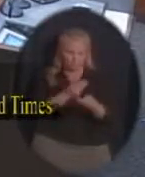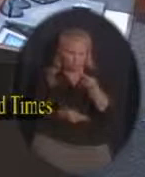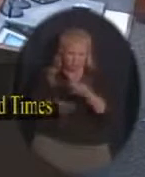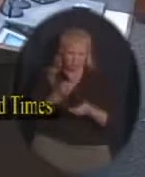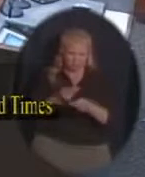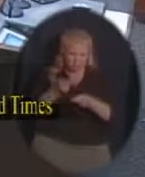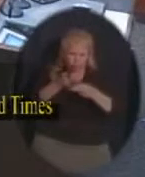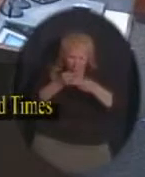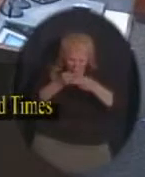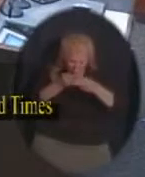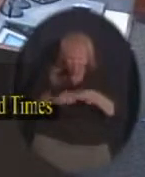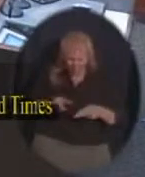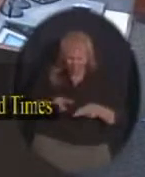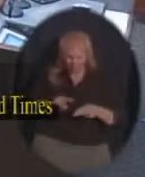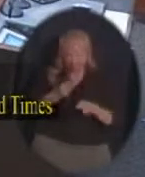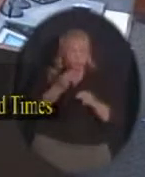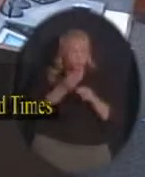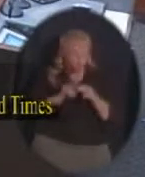Emphasis on short, Dr. All.